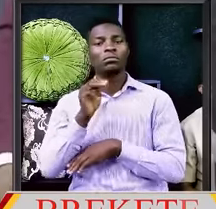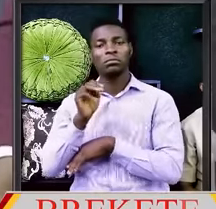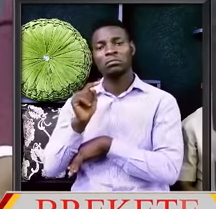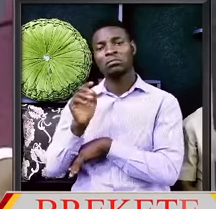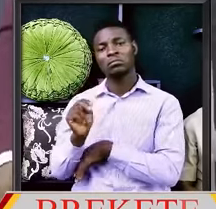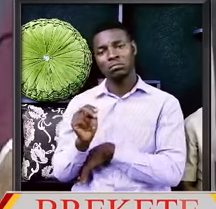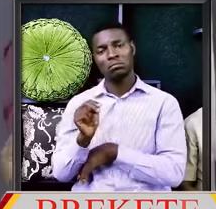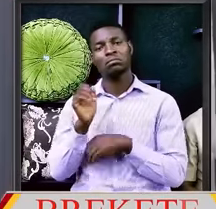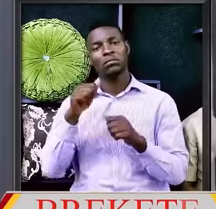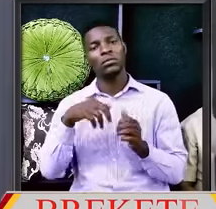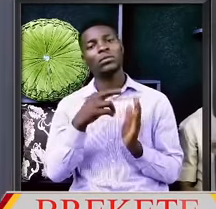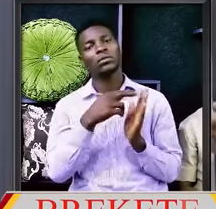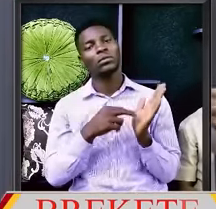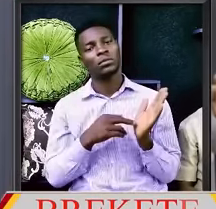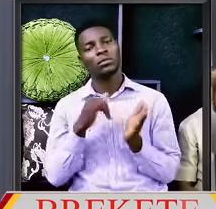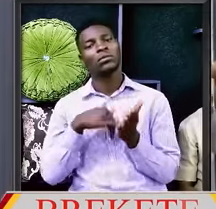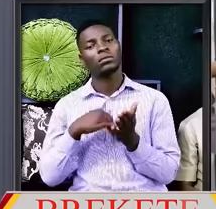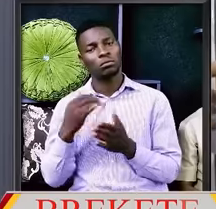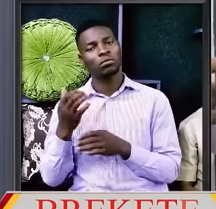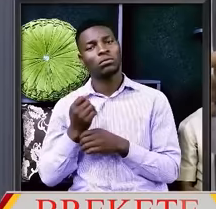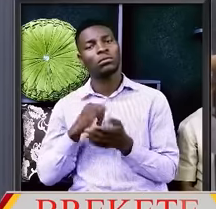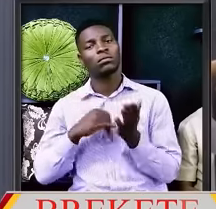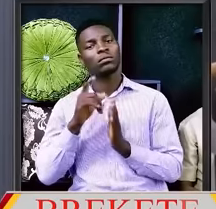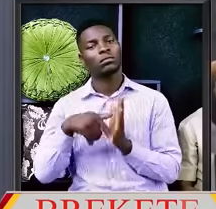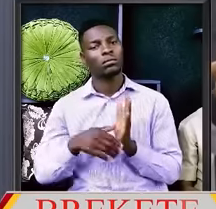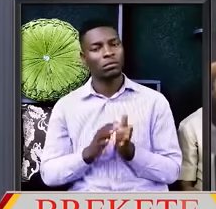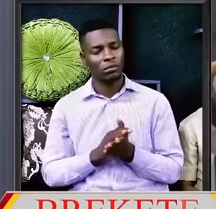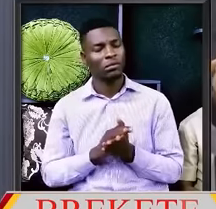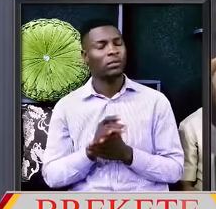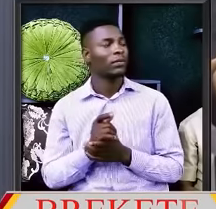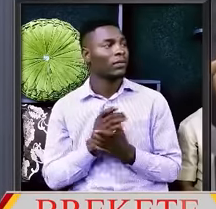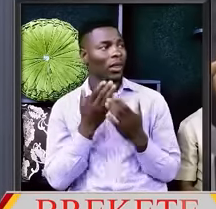Thank you, thank you. And